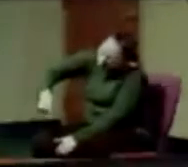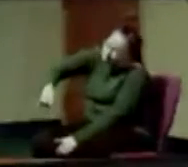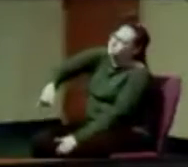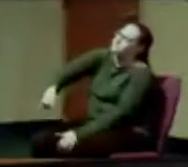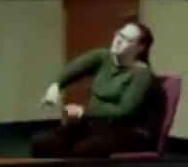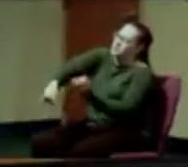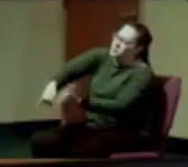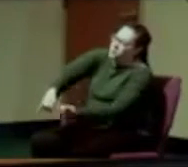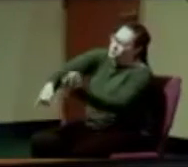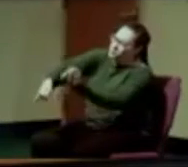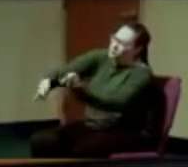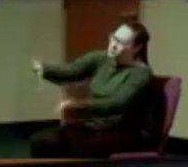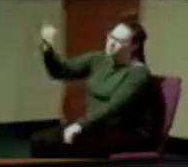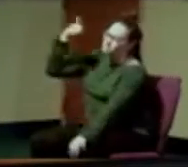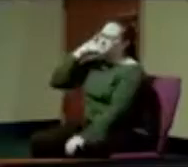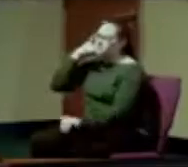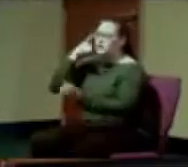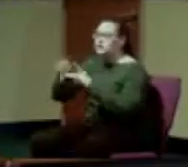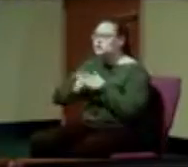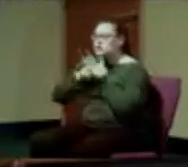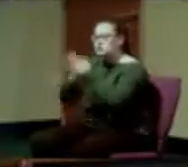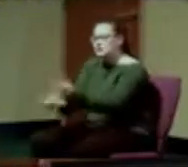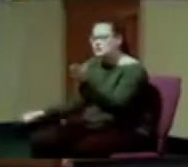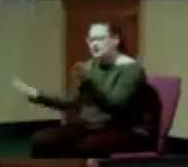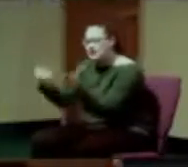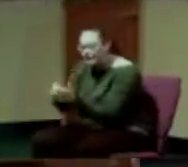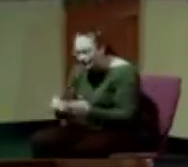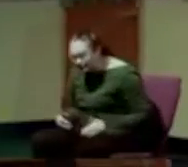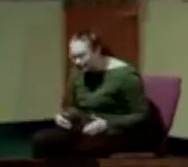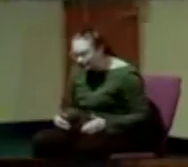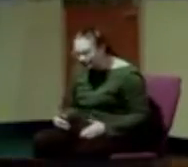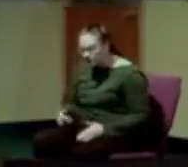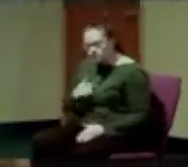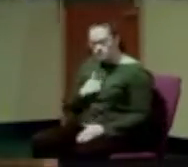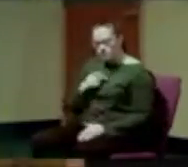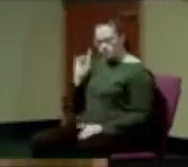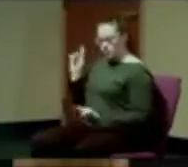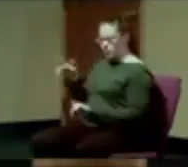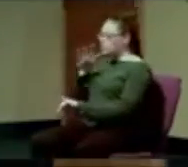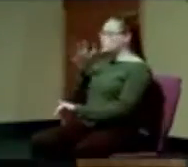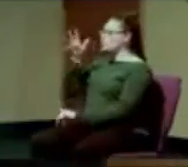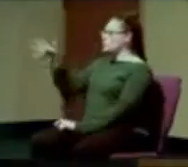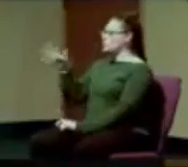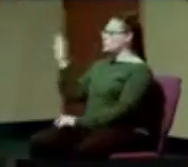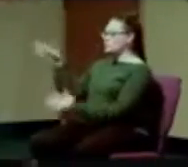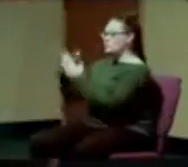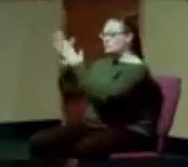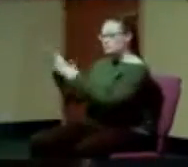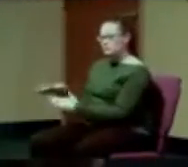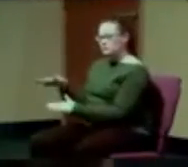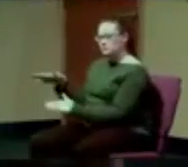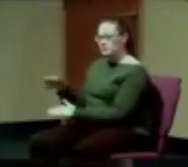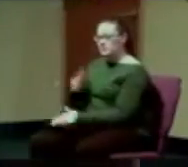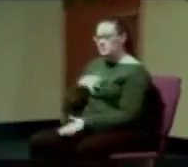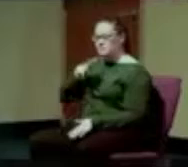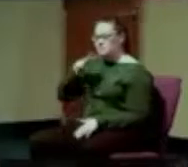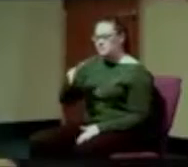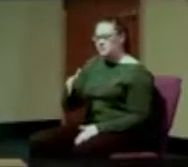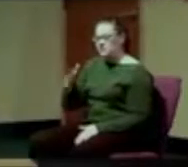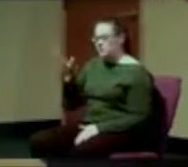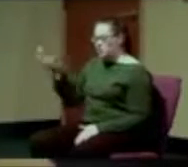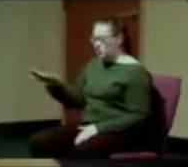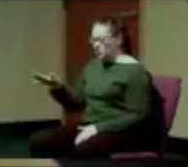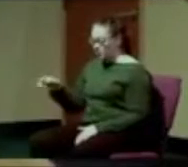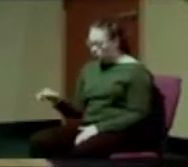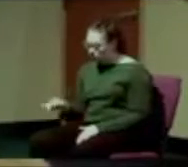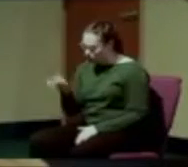button, and start over again. Now, that's not the best part of it. When I would go to Grandma Thornhill's in Pineville, Louisiana, she just didn't have a rotary